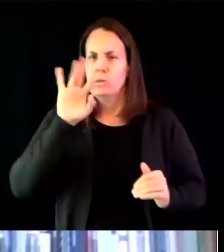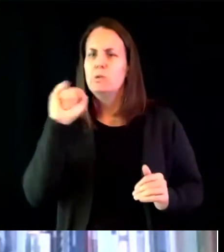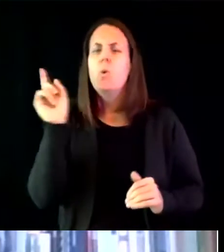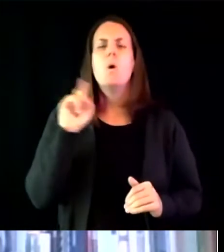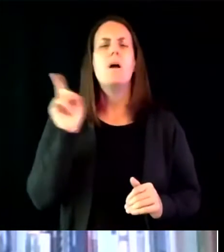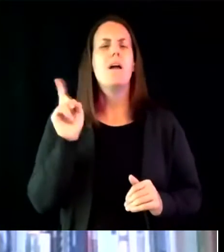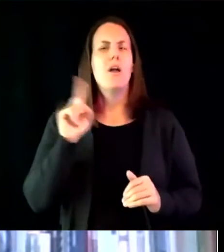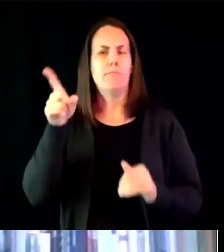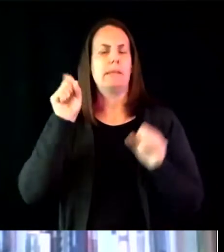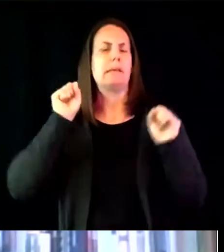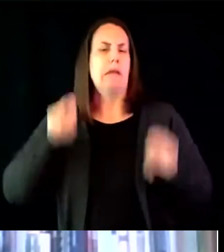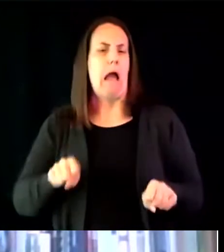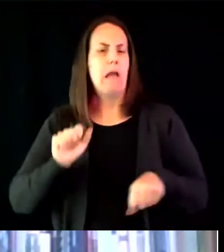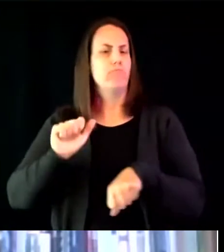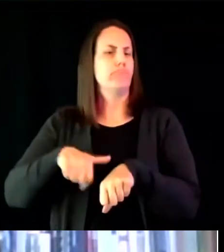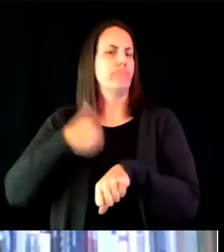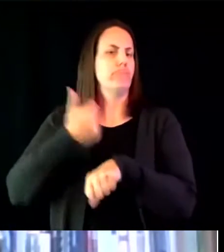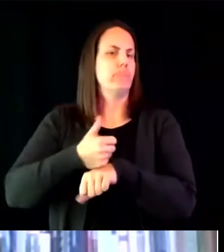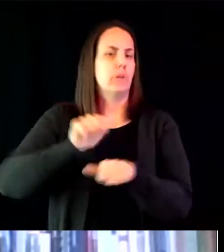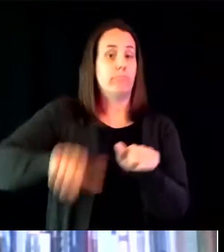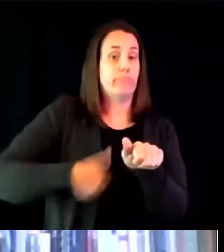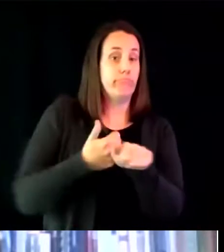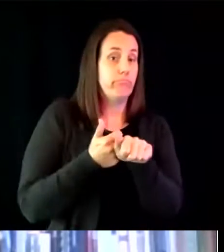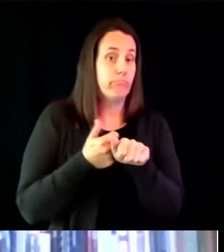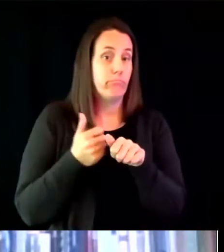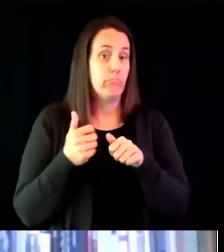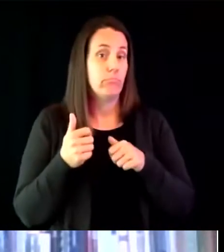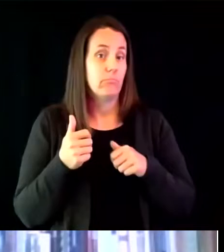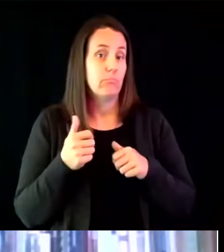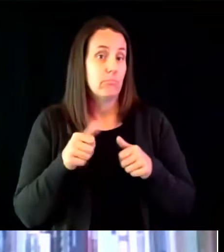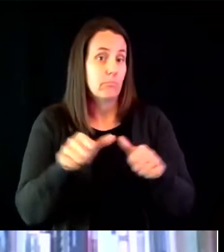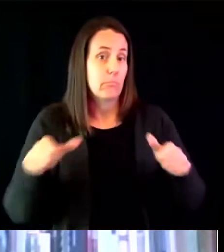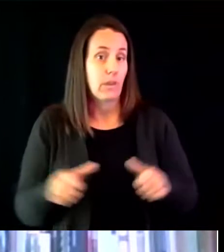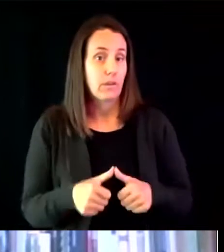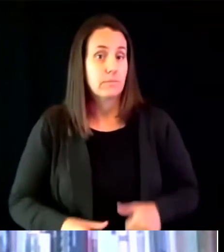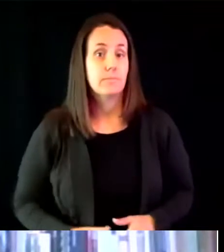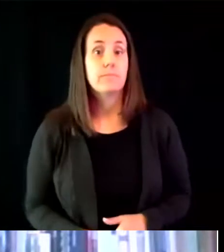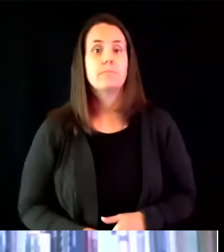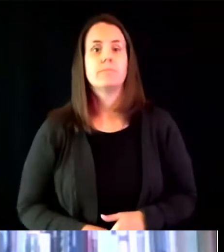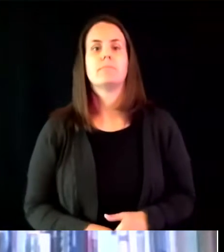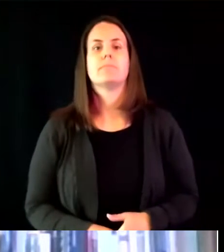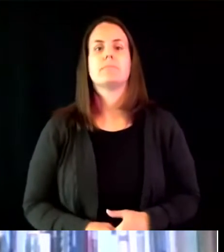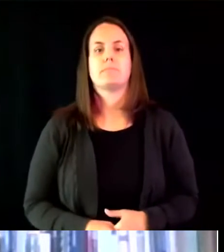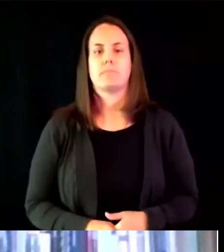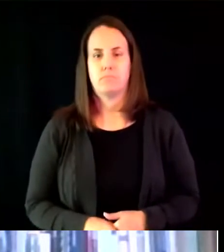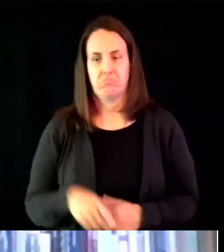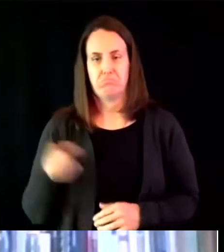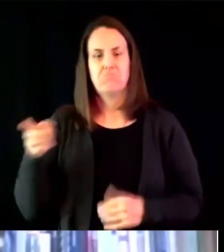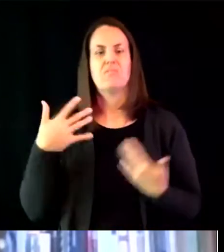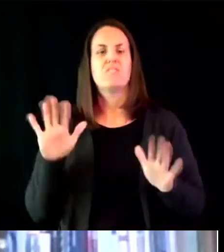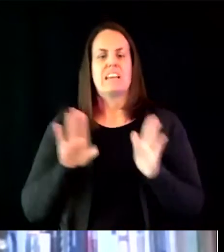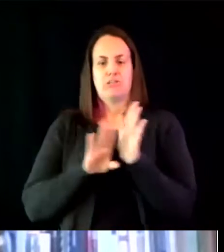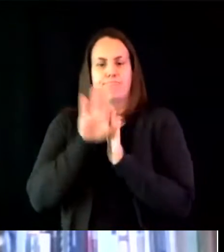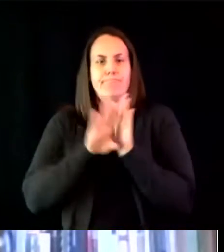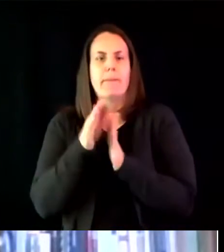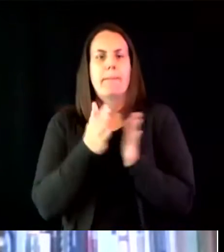to come back and relook at those plans in preparation for the possibility that we may need to stand